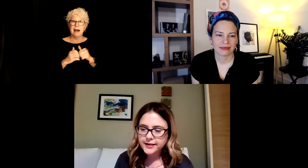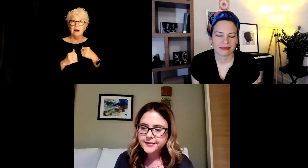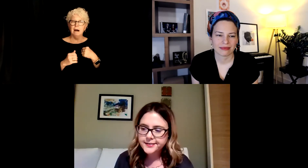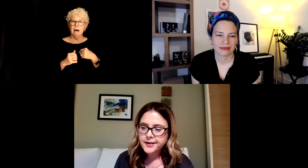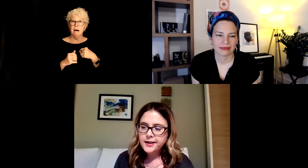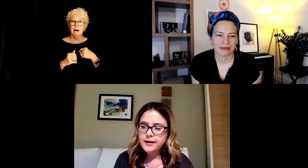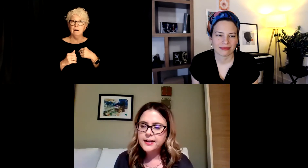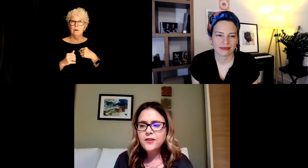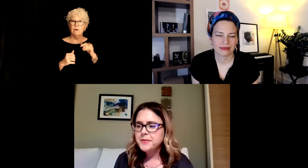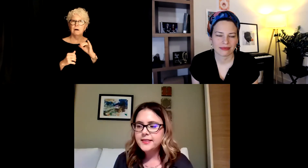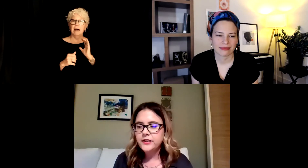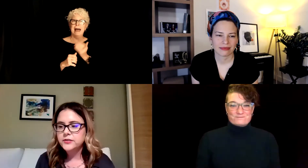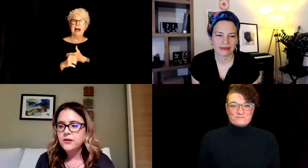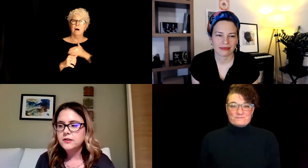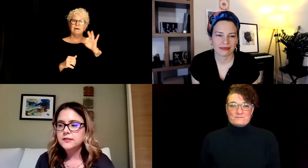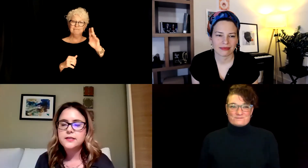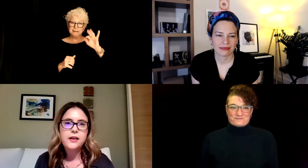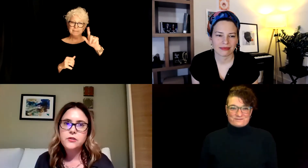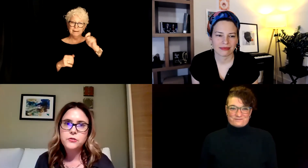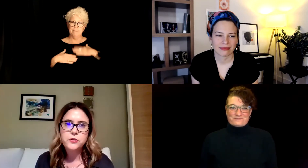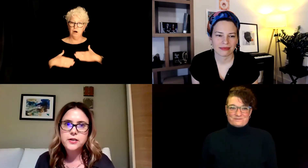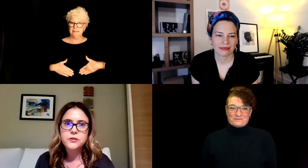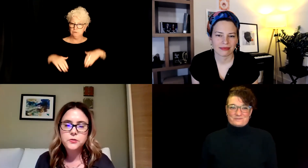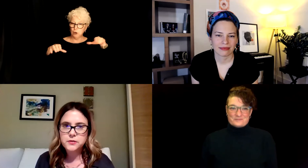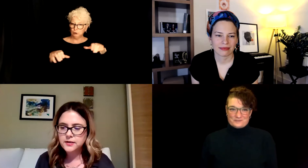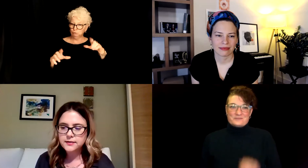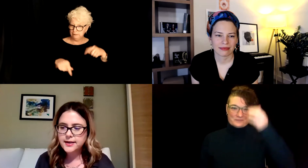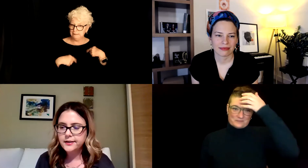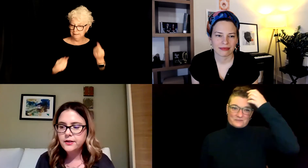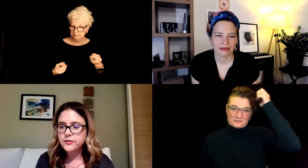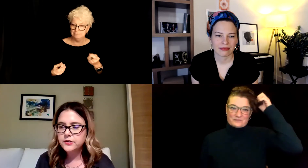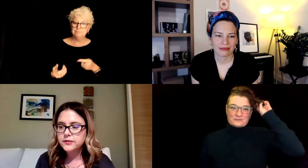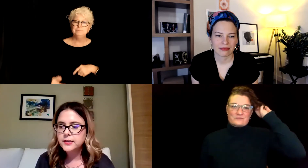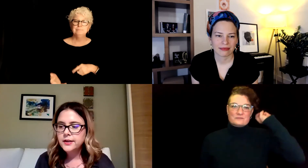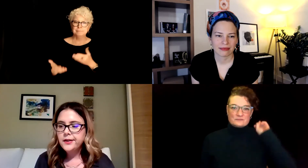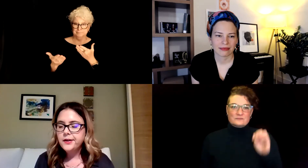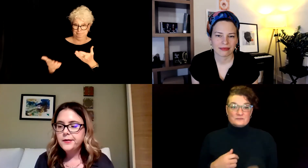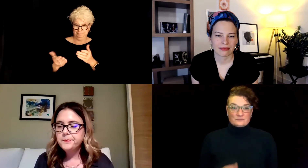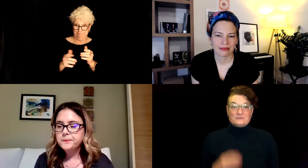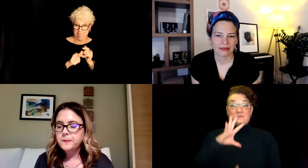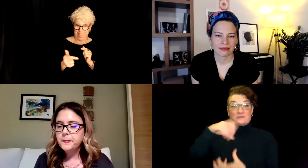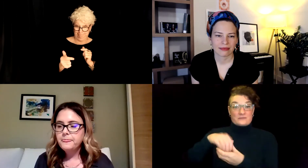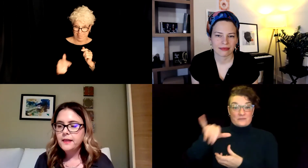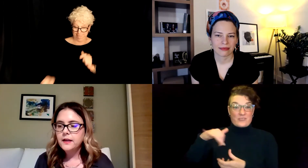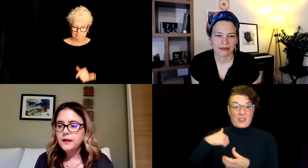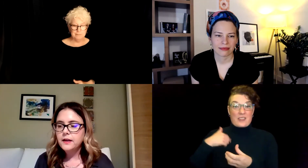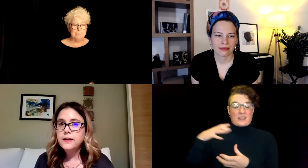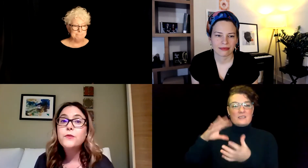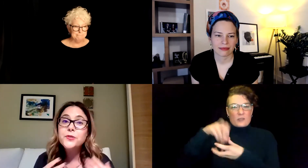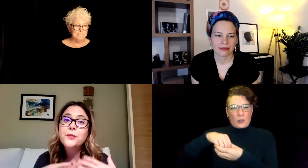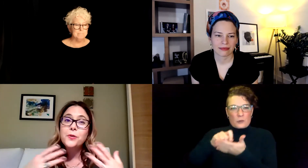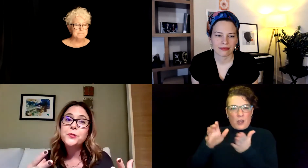female bodies. And here I mean thinkers and artists like Audre Lorde and Susan Sontag and others. And